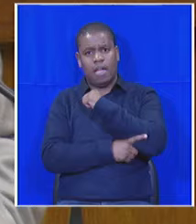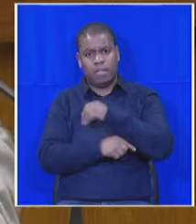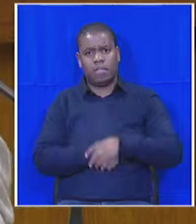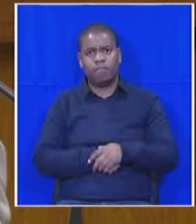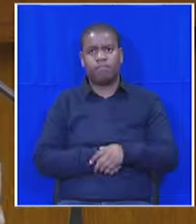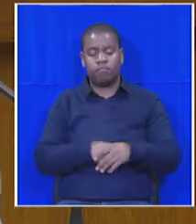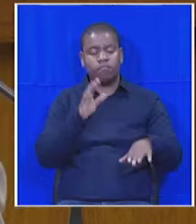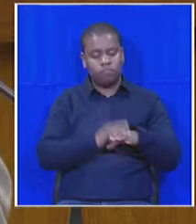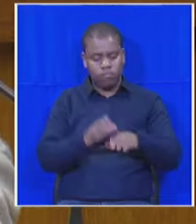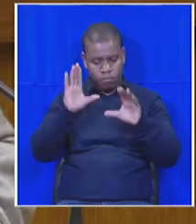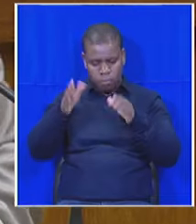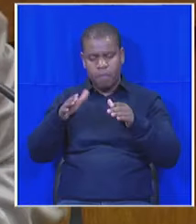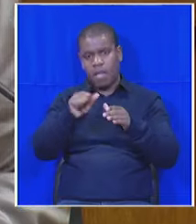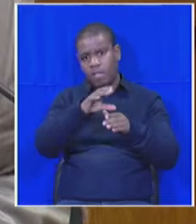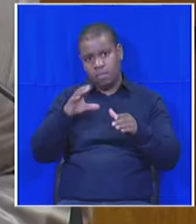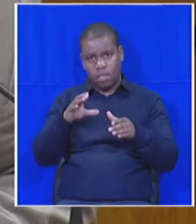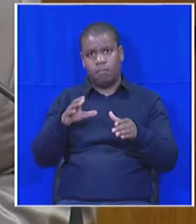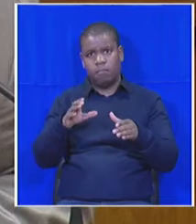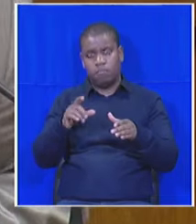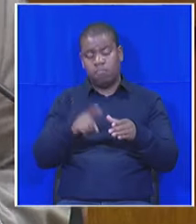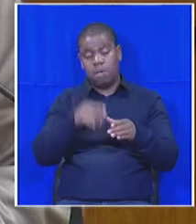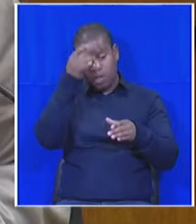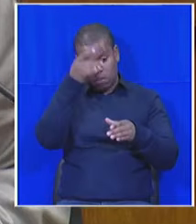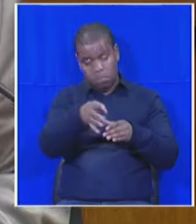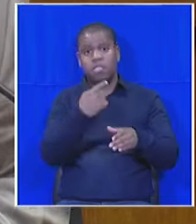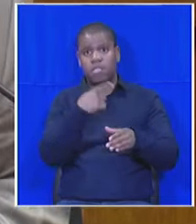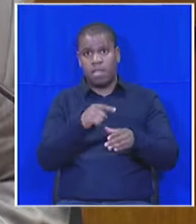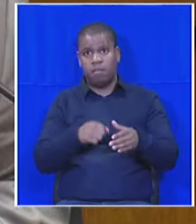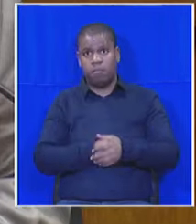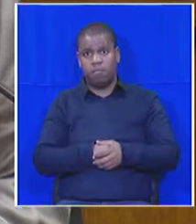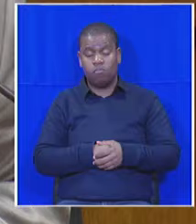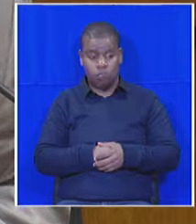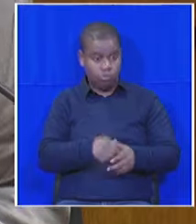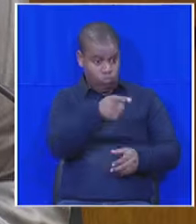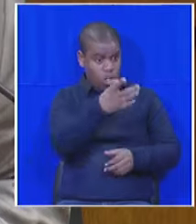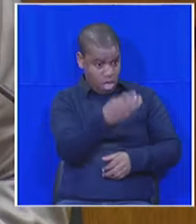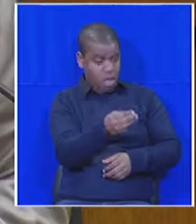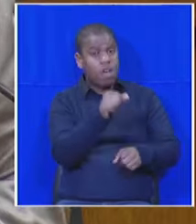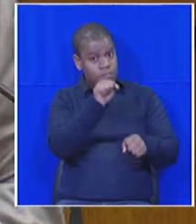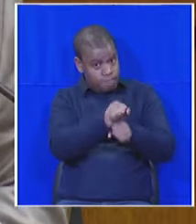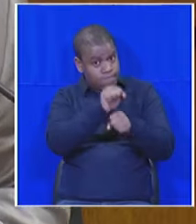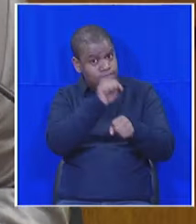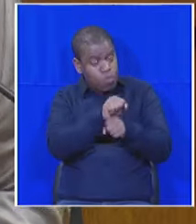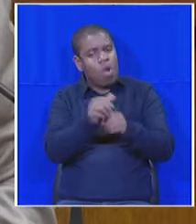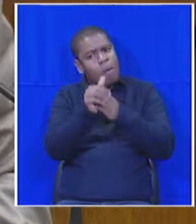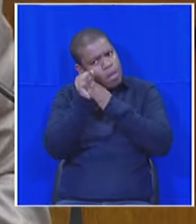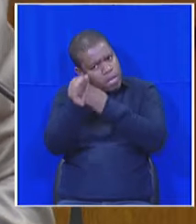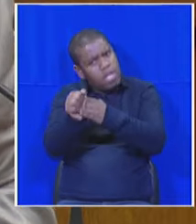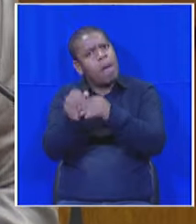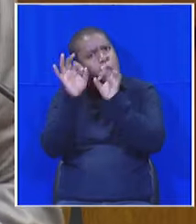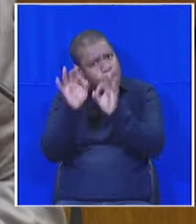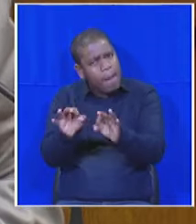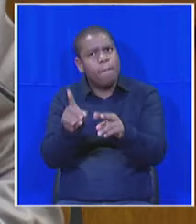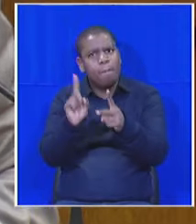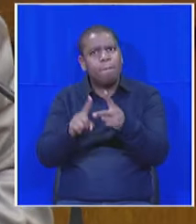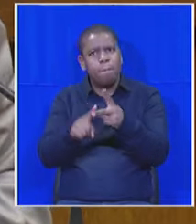to the African National Congress and say, as the African National Congress, we've got a task to provide leadership, to govern in